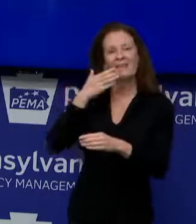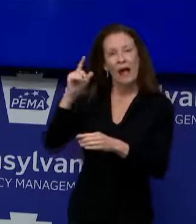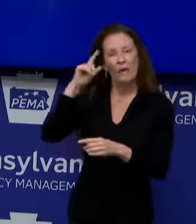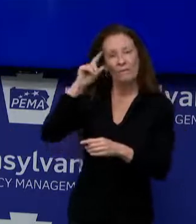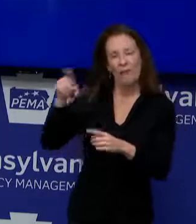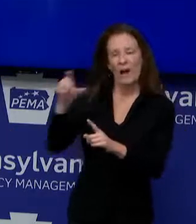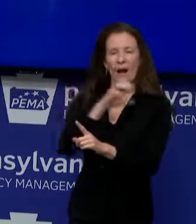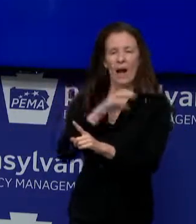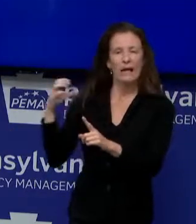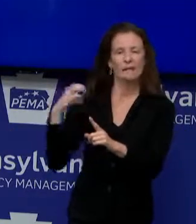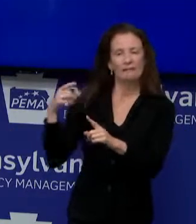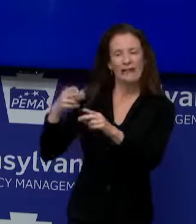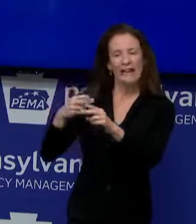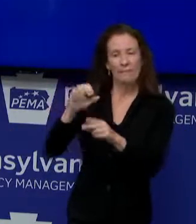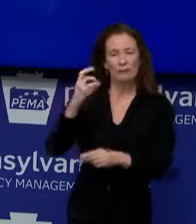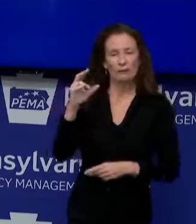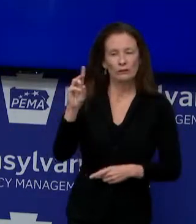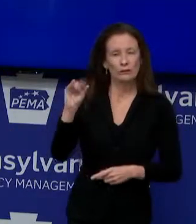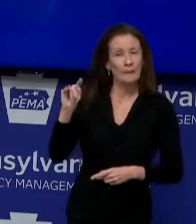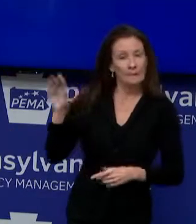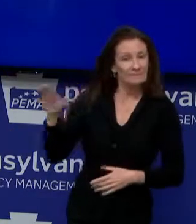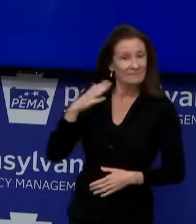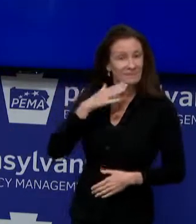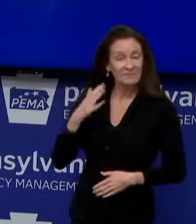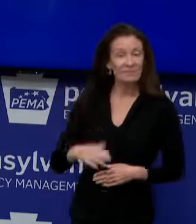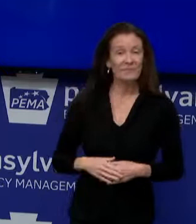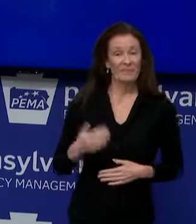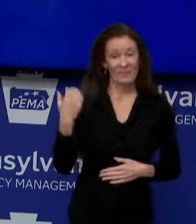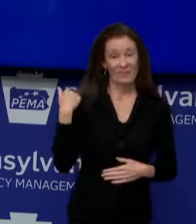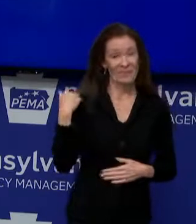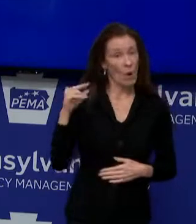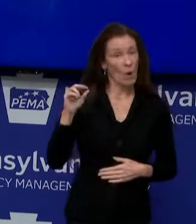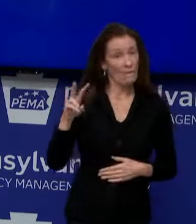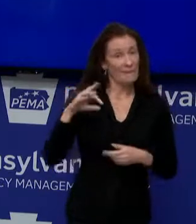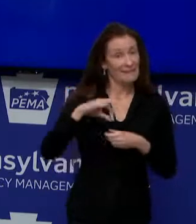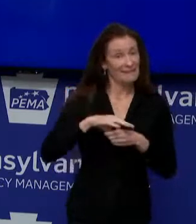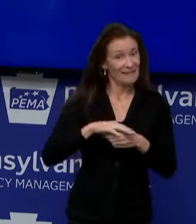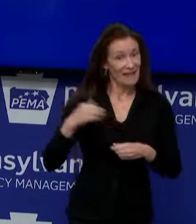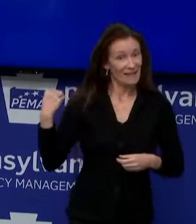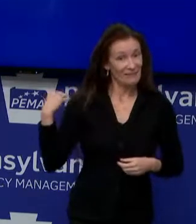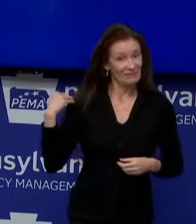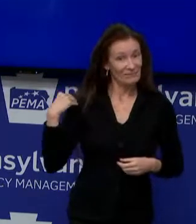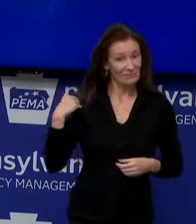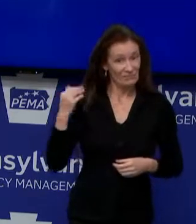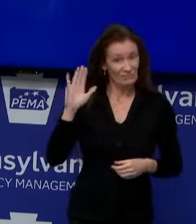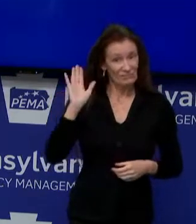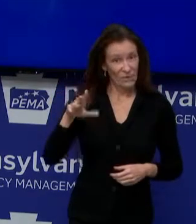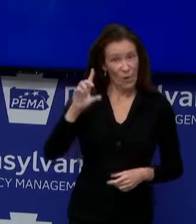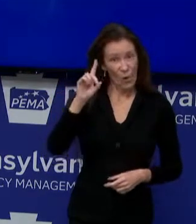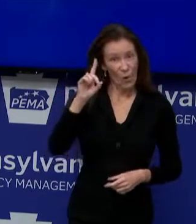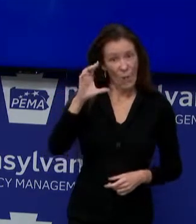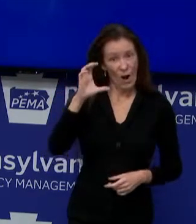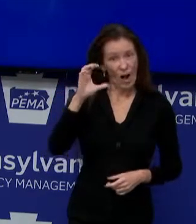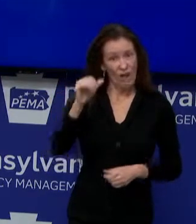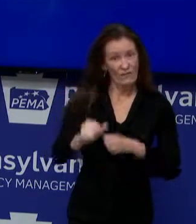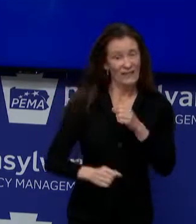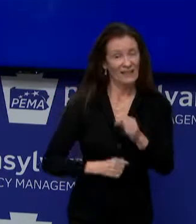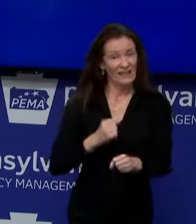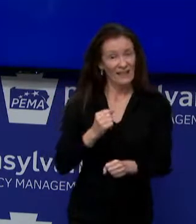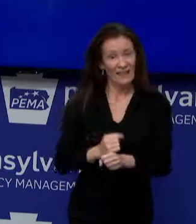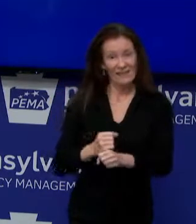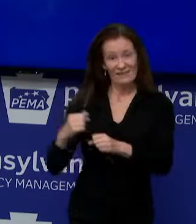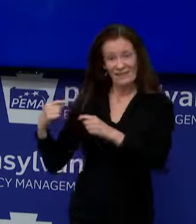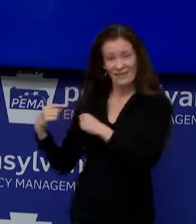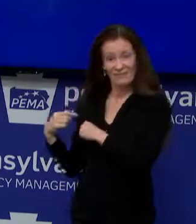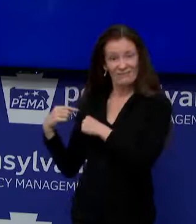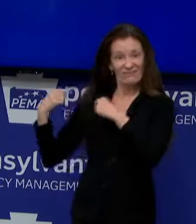In November's election, 100 years and 1 day after American women voted for the very first